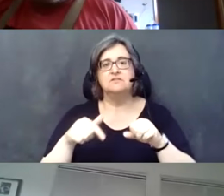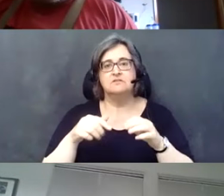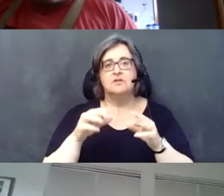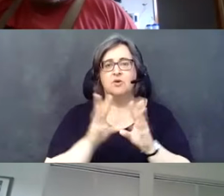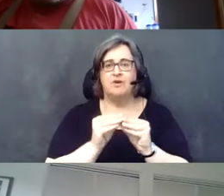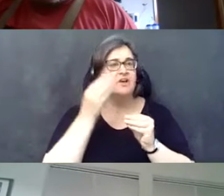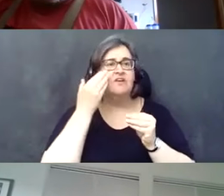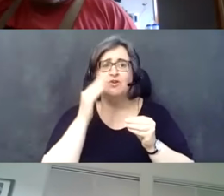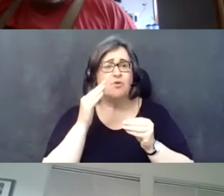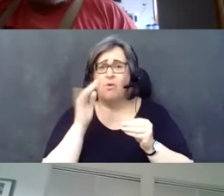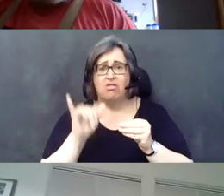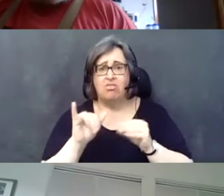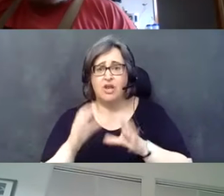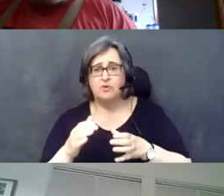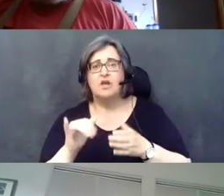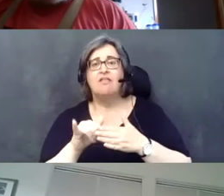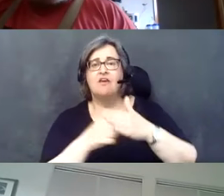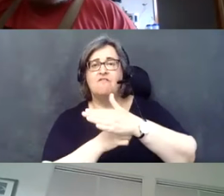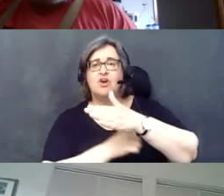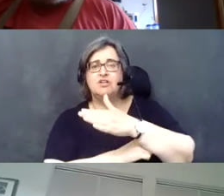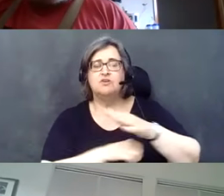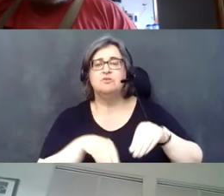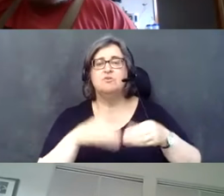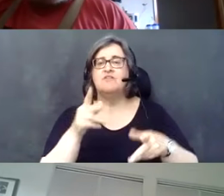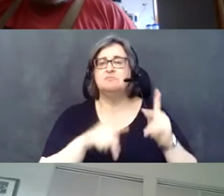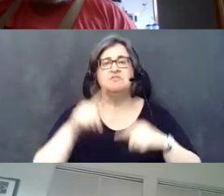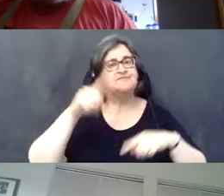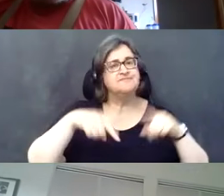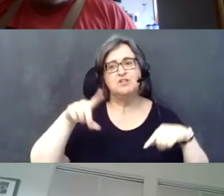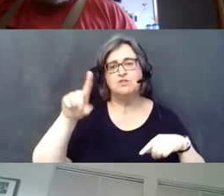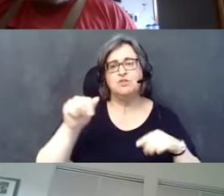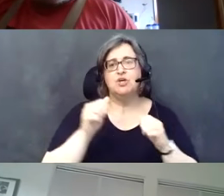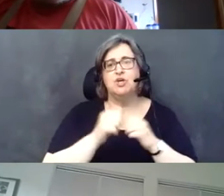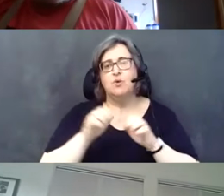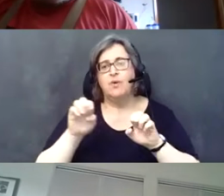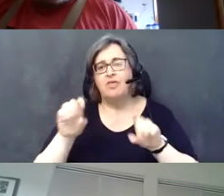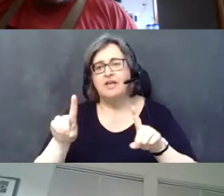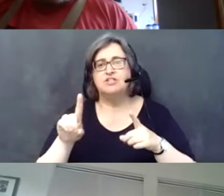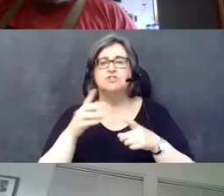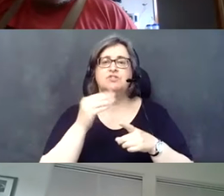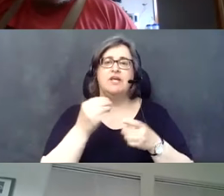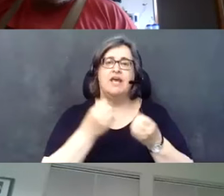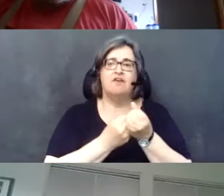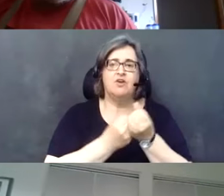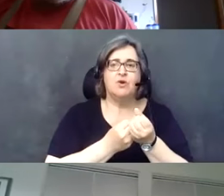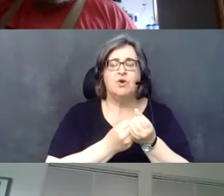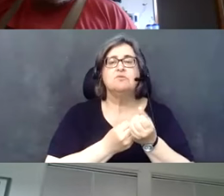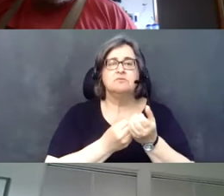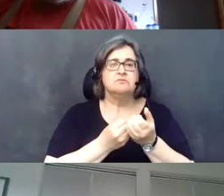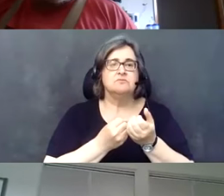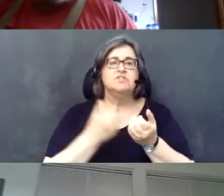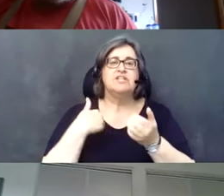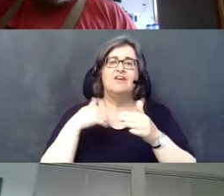with this foundation provides people with all types of disabilities with the education and advocacy to have access to